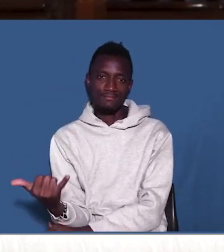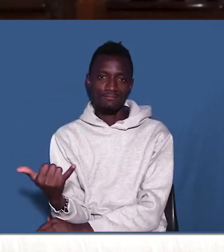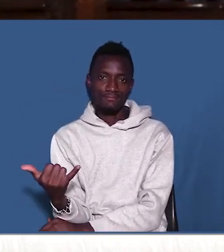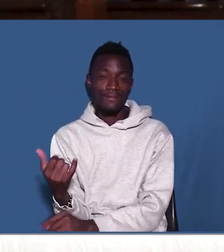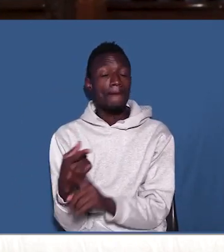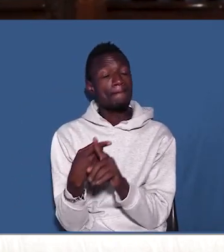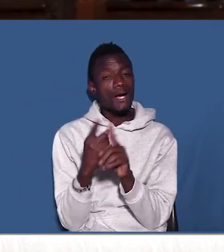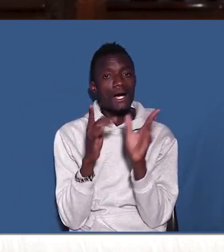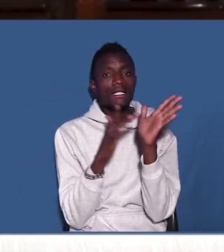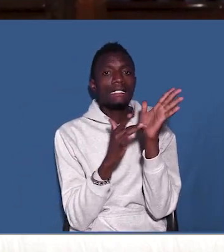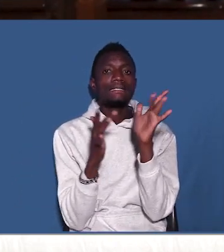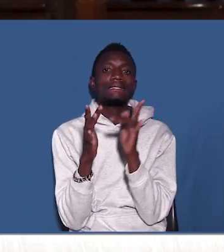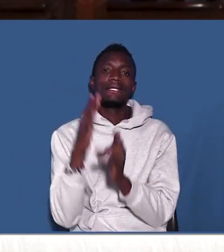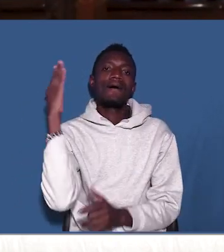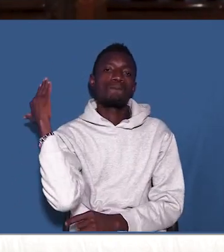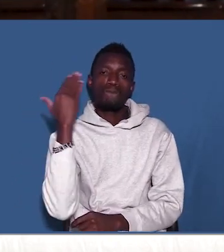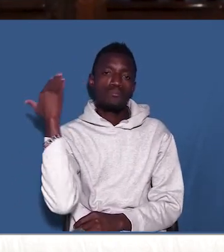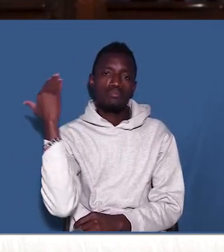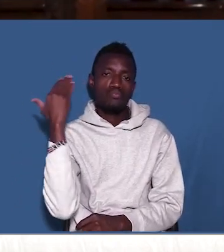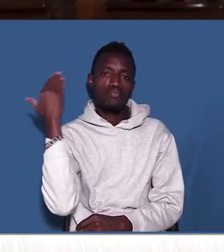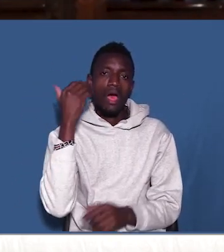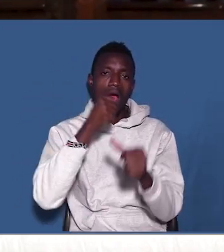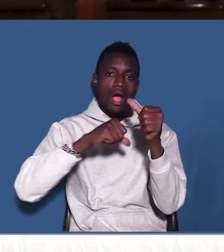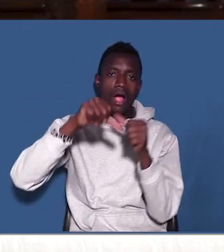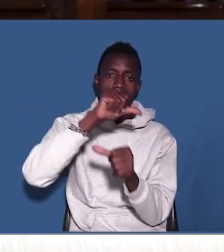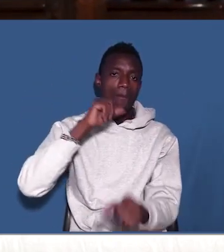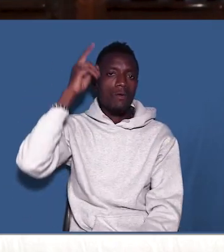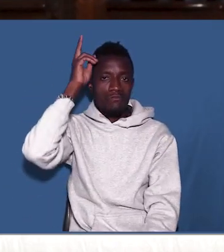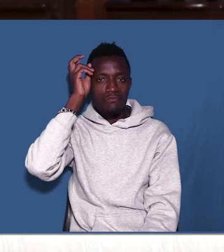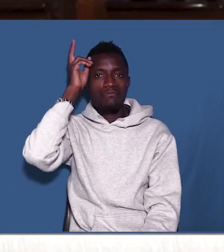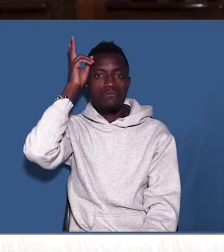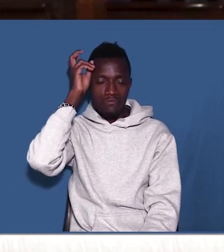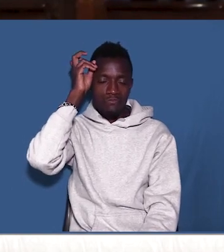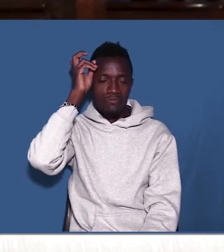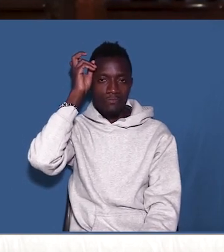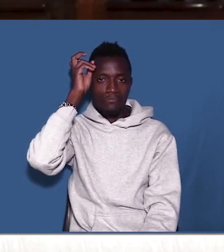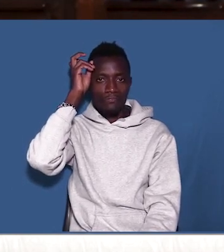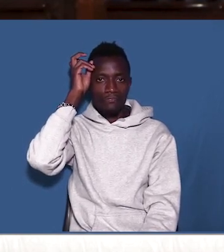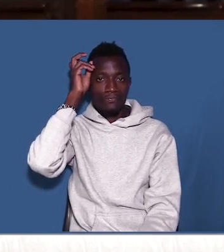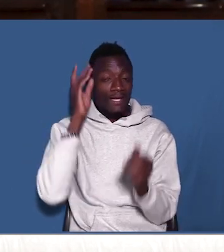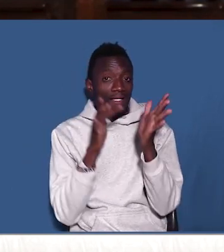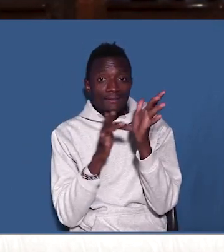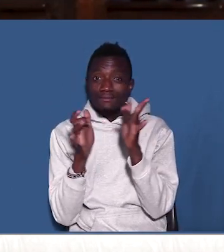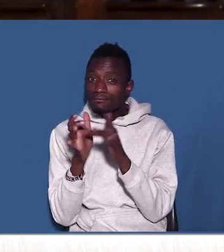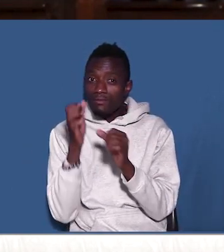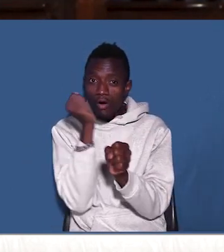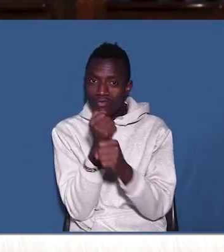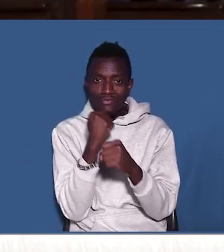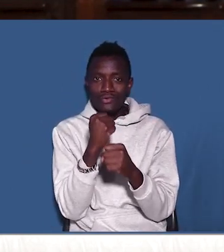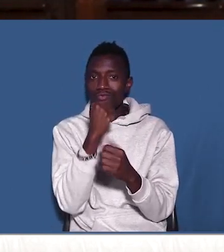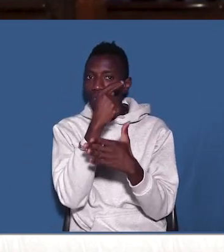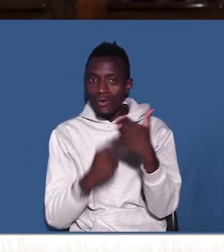Satan or the devil. Confronting the devil was the first act of Jesus'